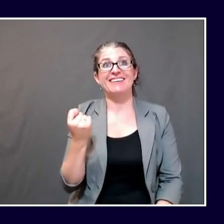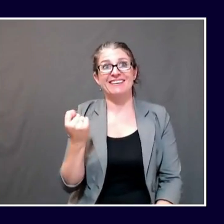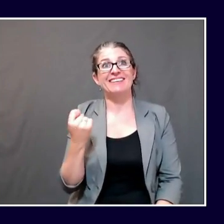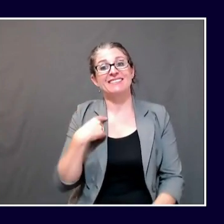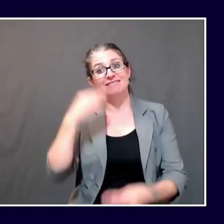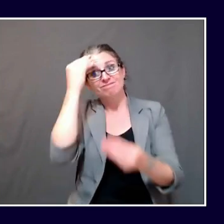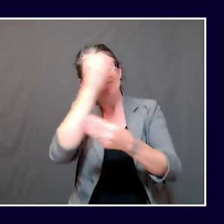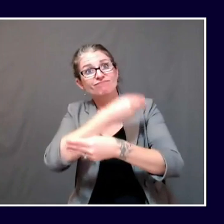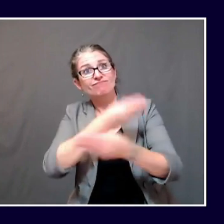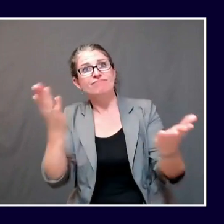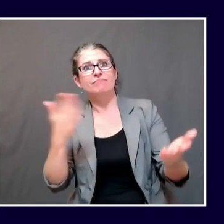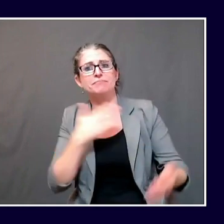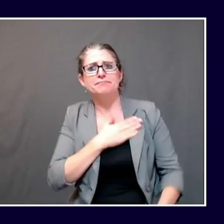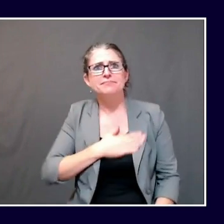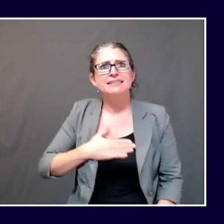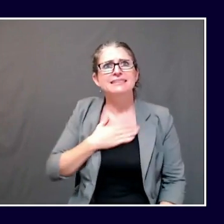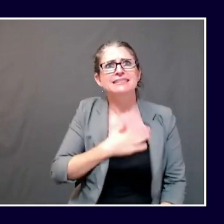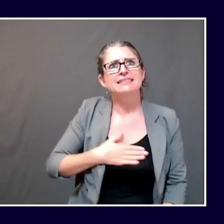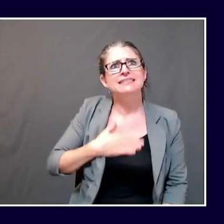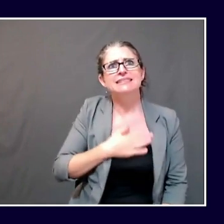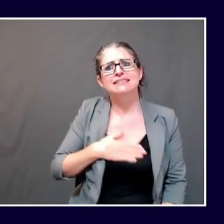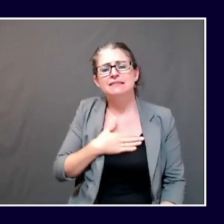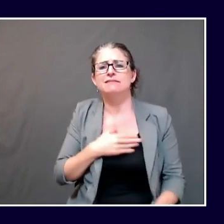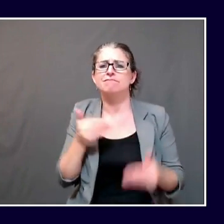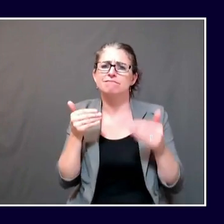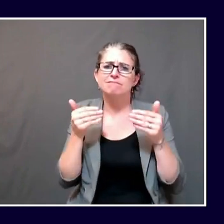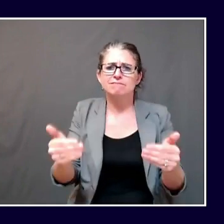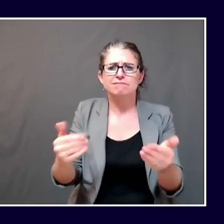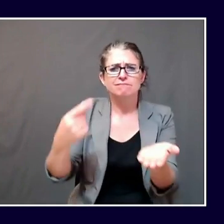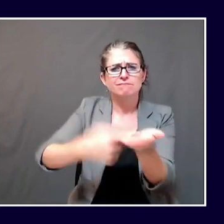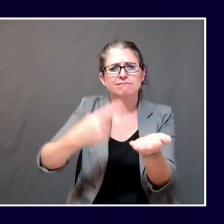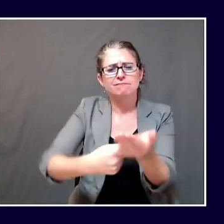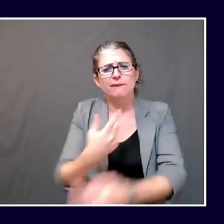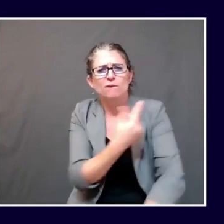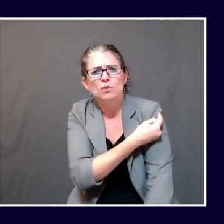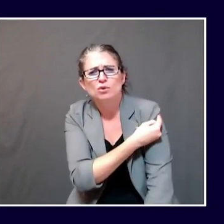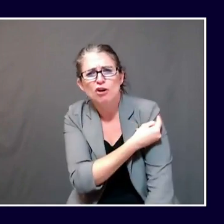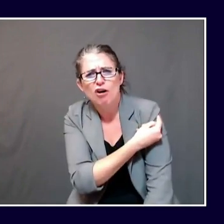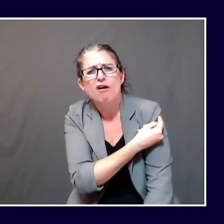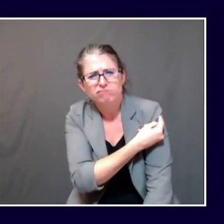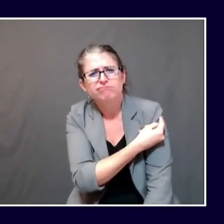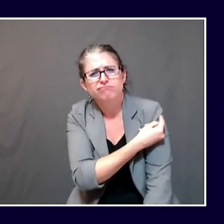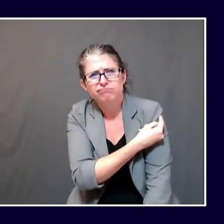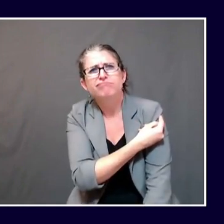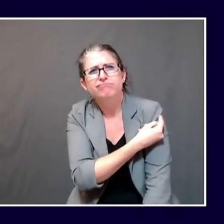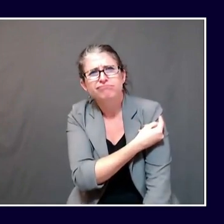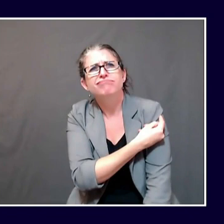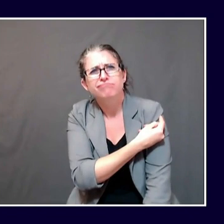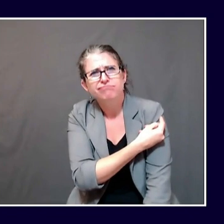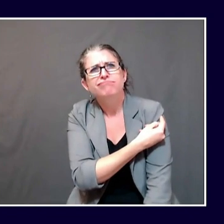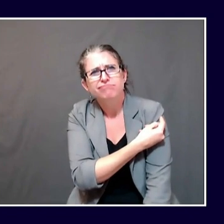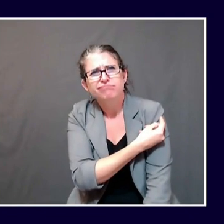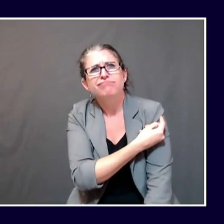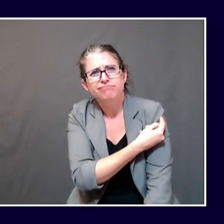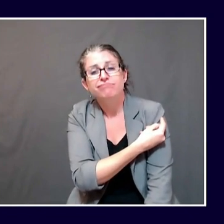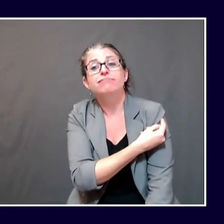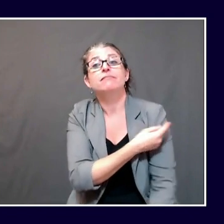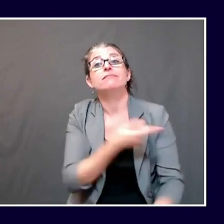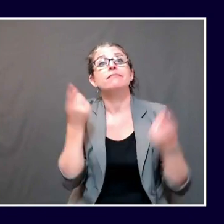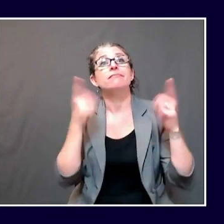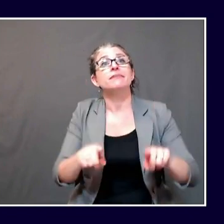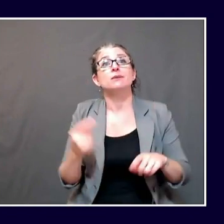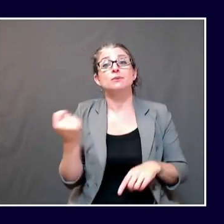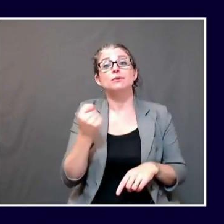I stopped by a pharmacy in my town and got my flu shot. I'm proud to say and pleased to say it took only about 3 or 4